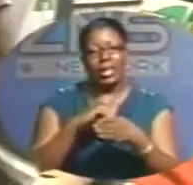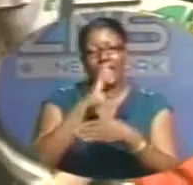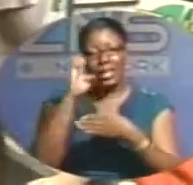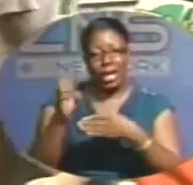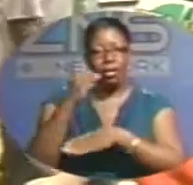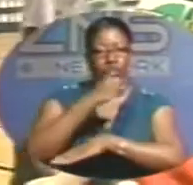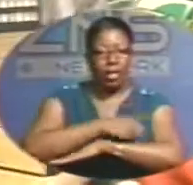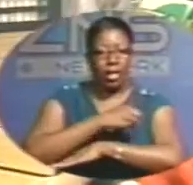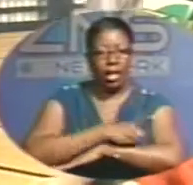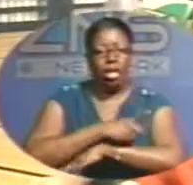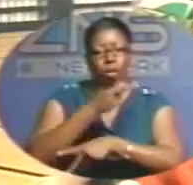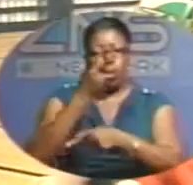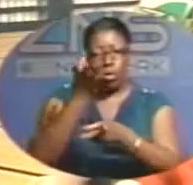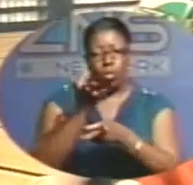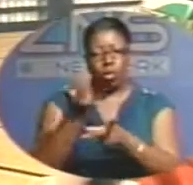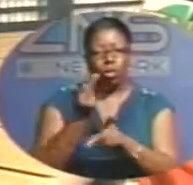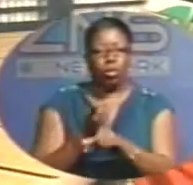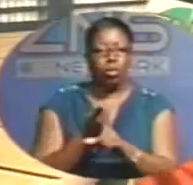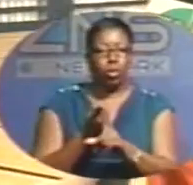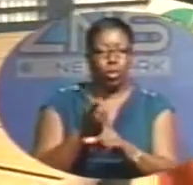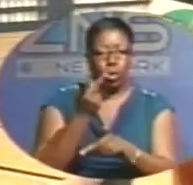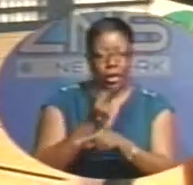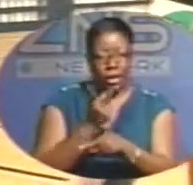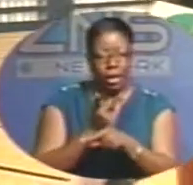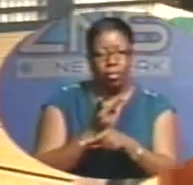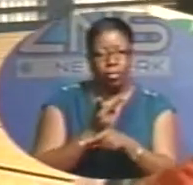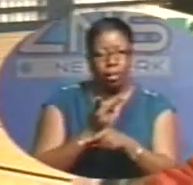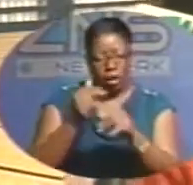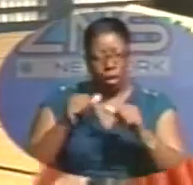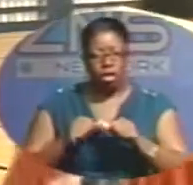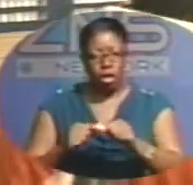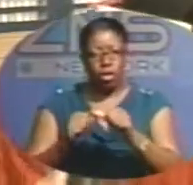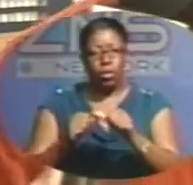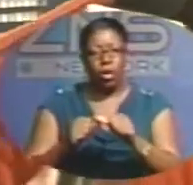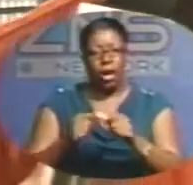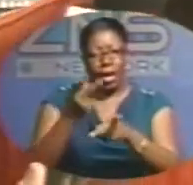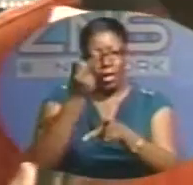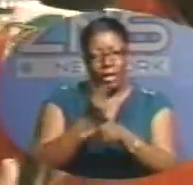we need to keep growing and keeping the young men busy off the streets.